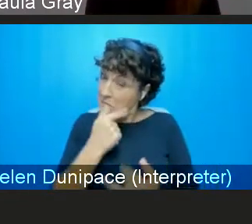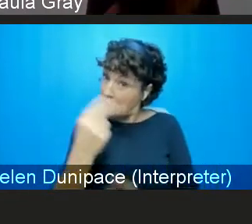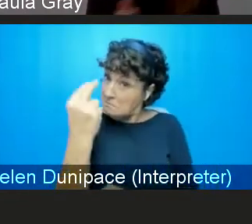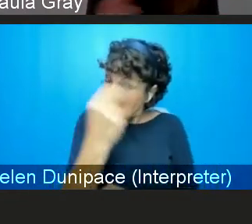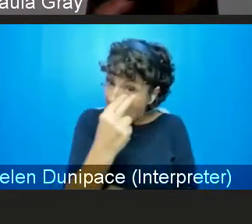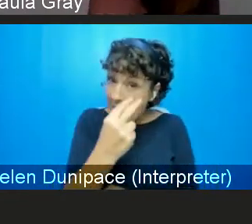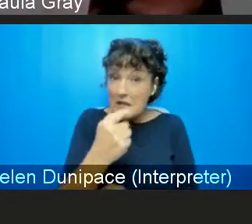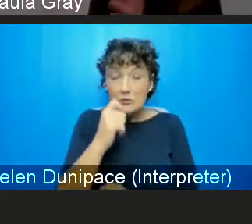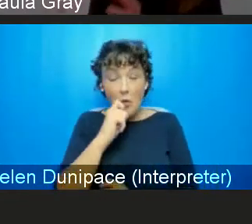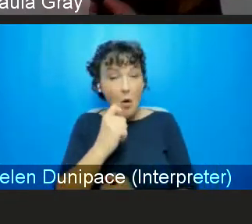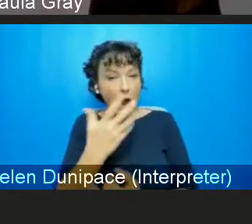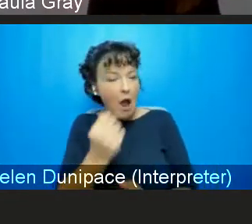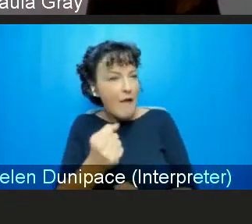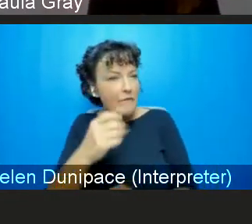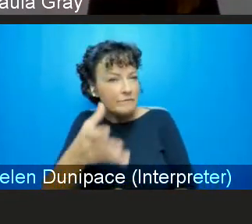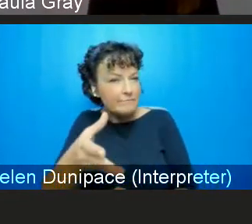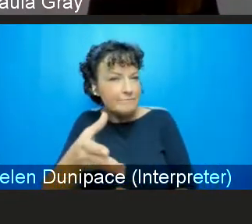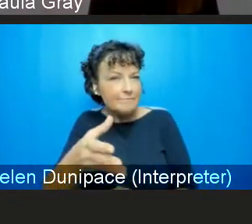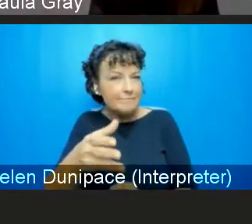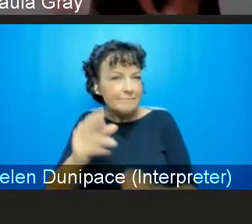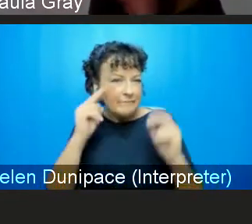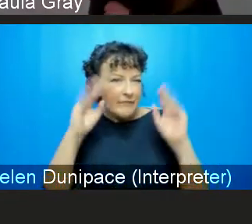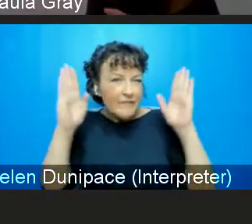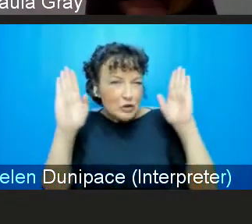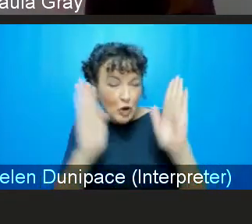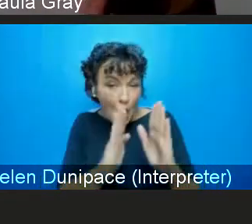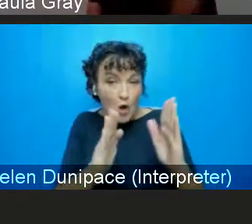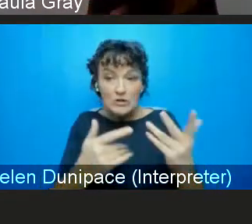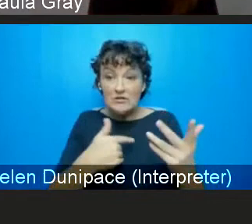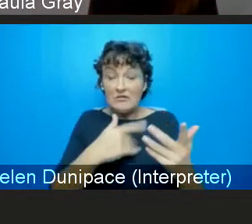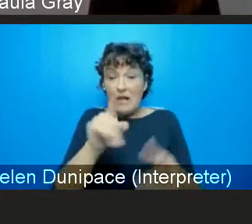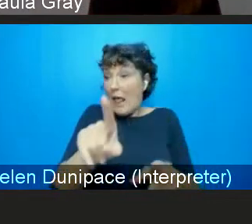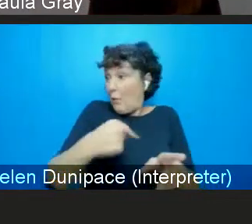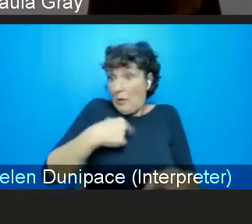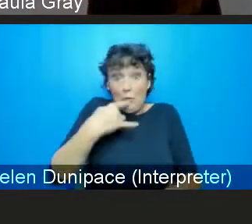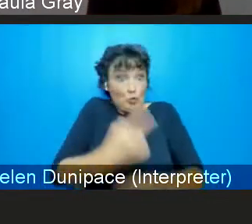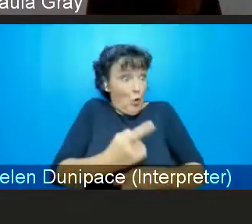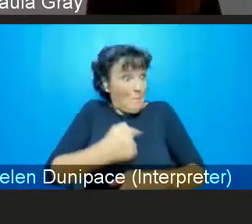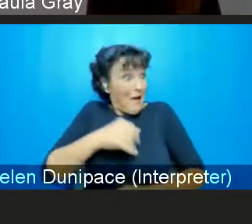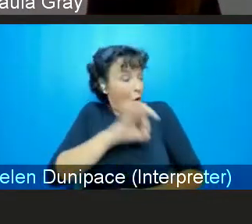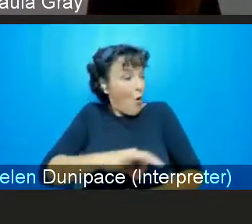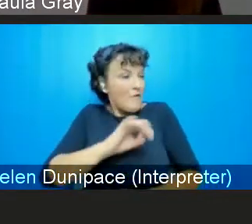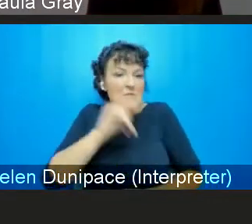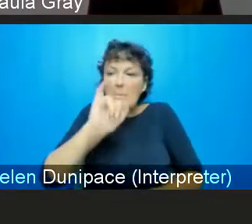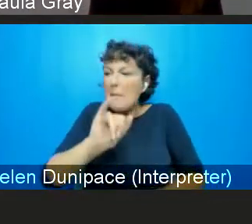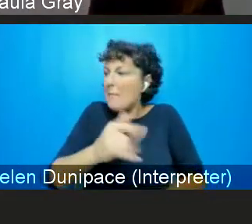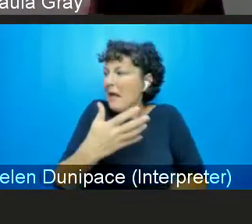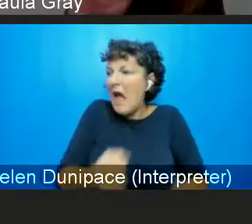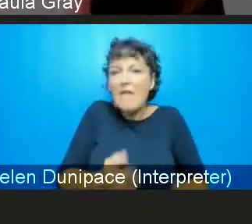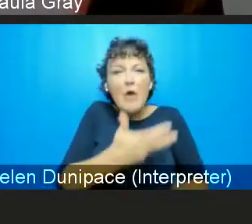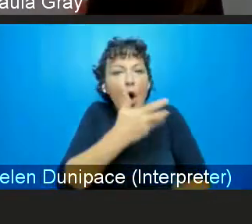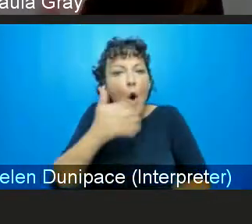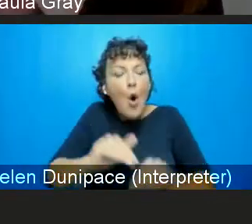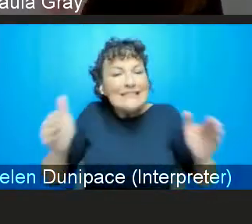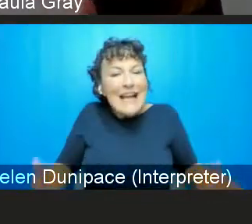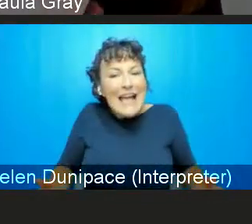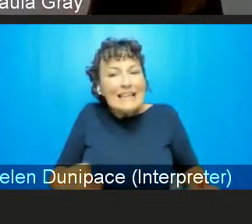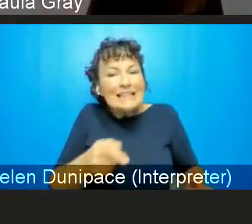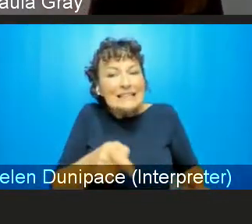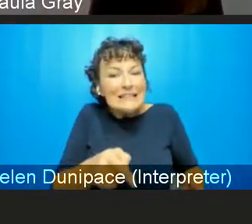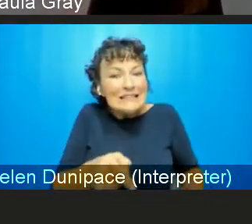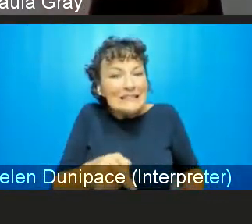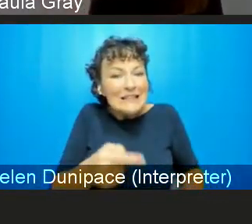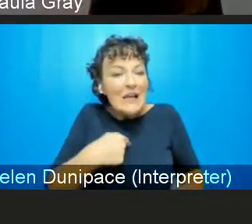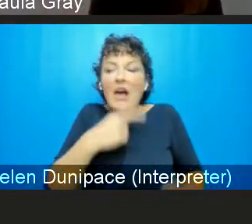there's, when we come back to the office, we're talking about kind of hot desking and hybrid working, but for some individuals, being required to hot desk and go to a